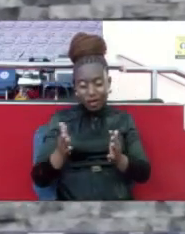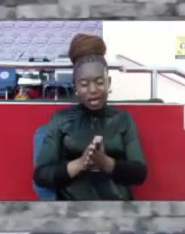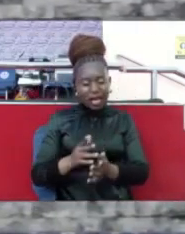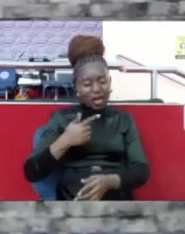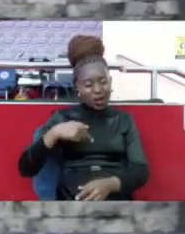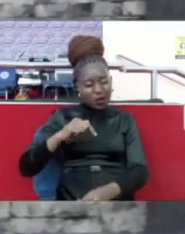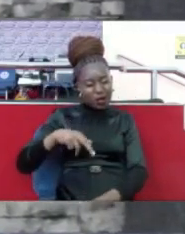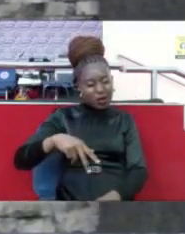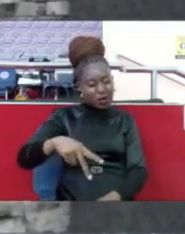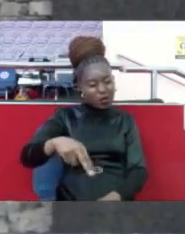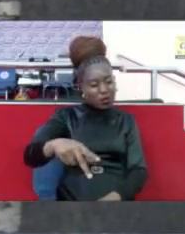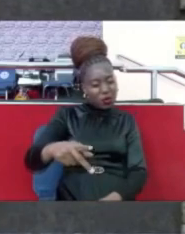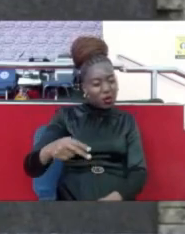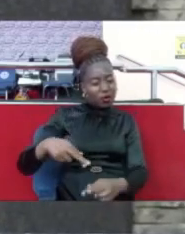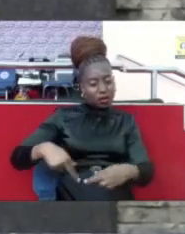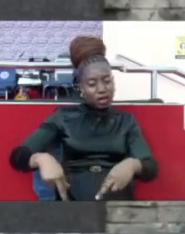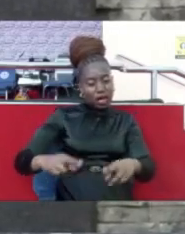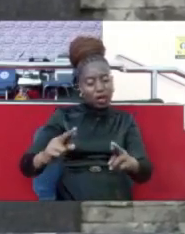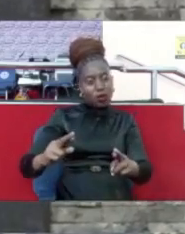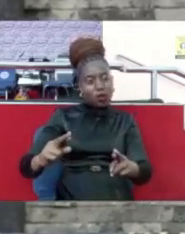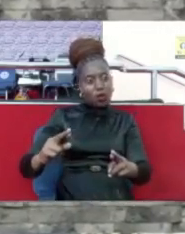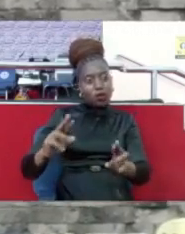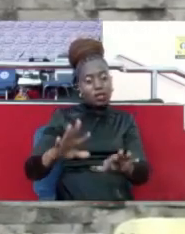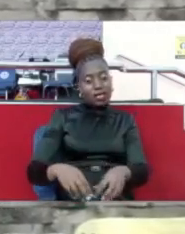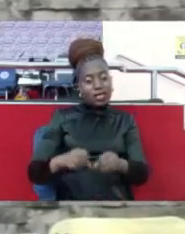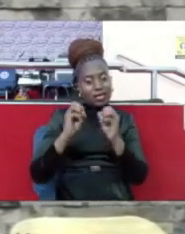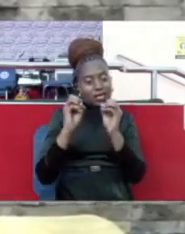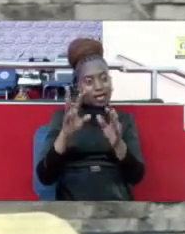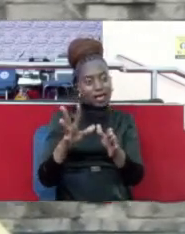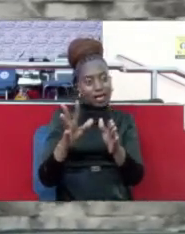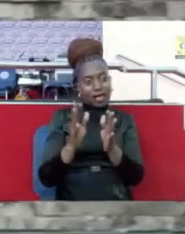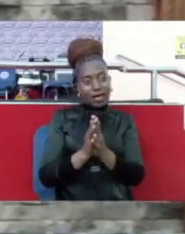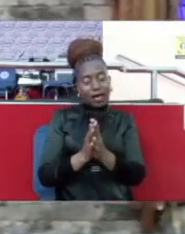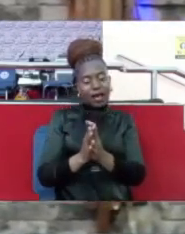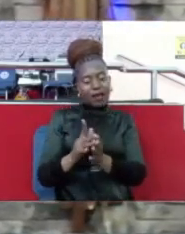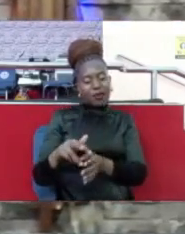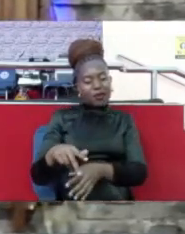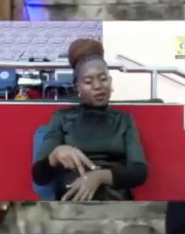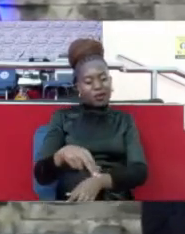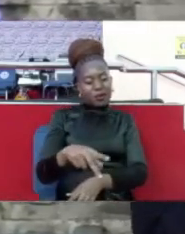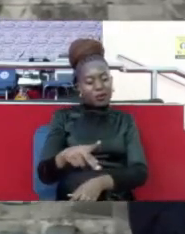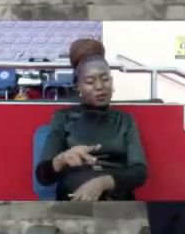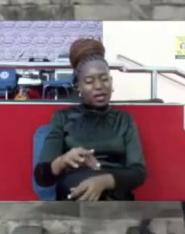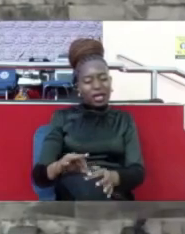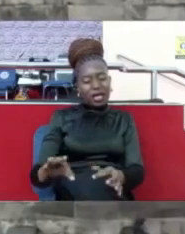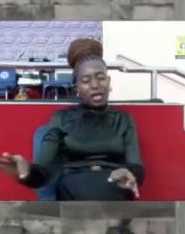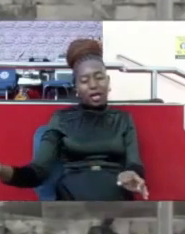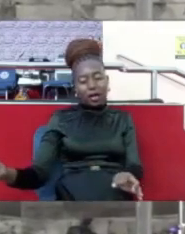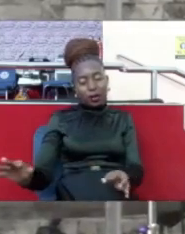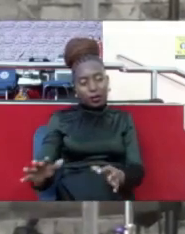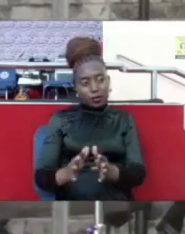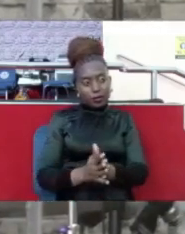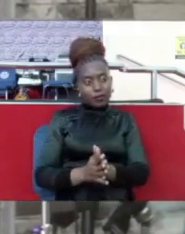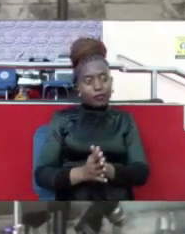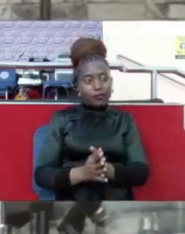Kitengela and all out in Maasai land about 1,600 miles worth of walking. Na miaka michache iliyopita nilikuwa nimetembea